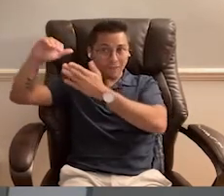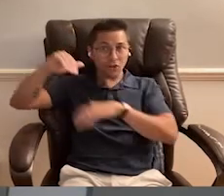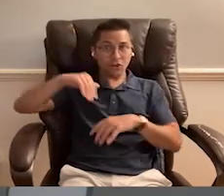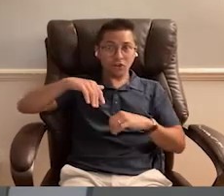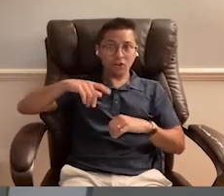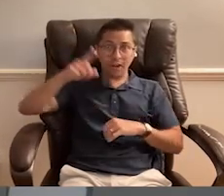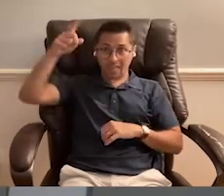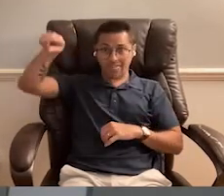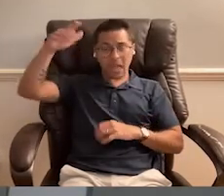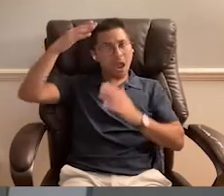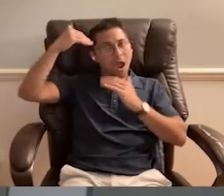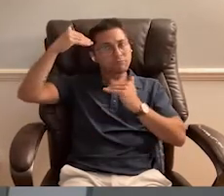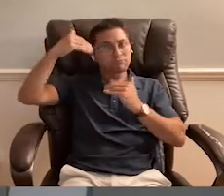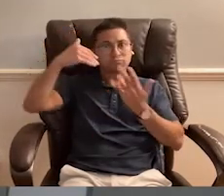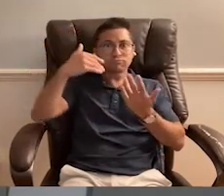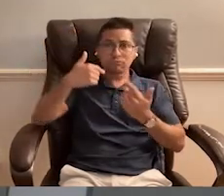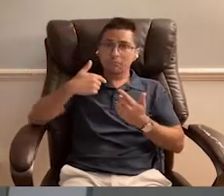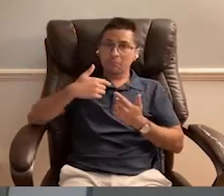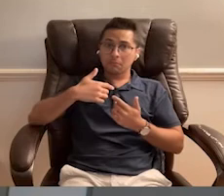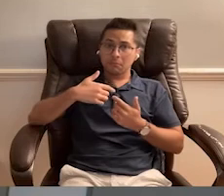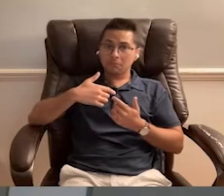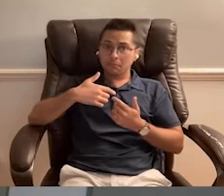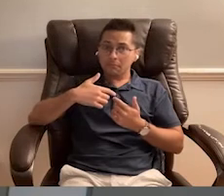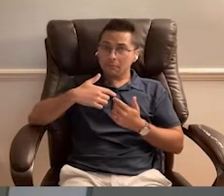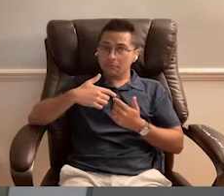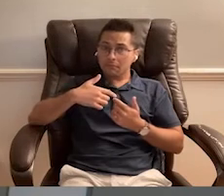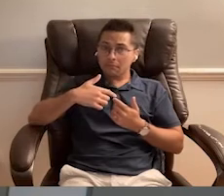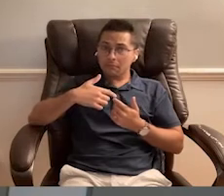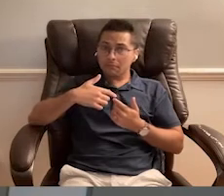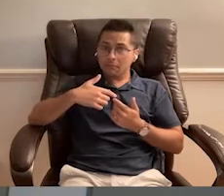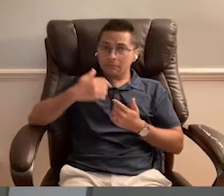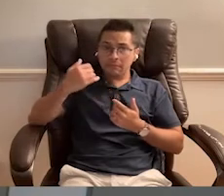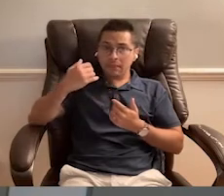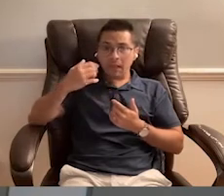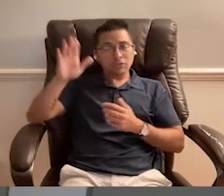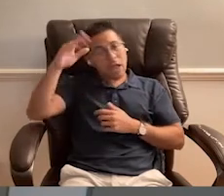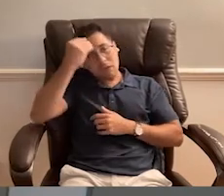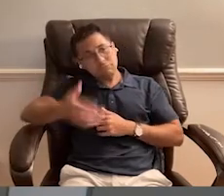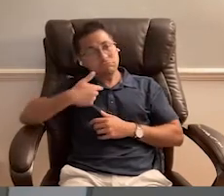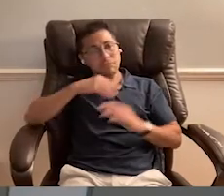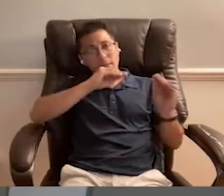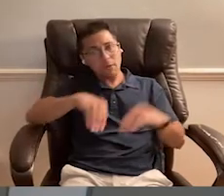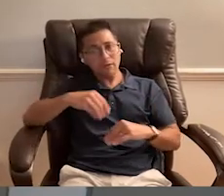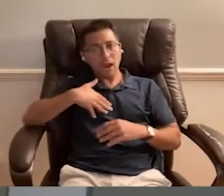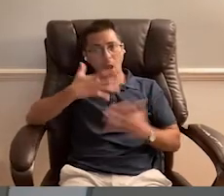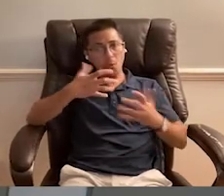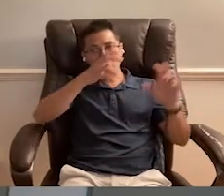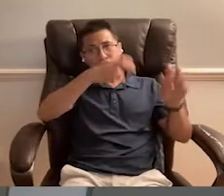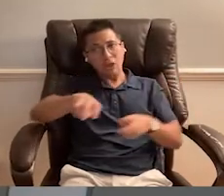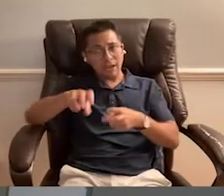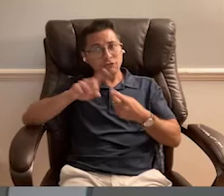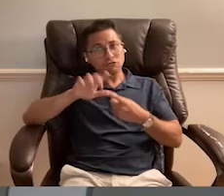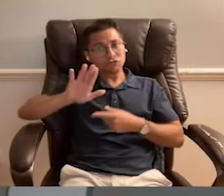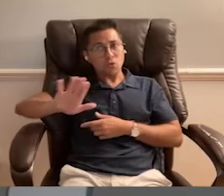state that they live in's waiver, and they have the expectation. I can't say that I would expect that if I lived somewhere else. Hey,